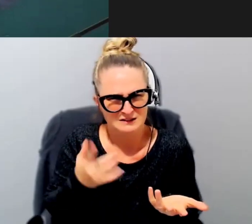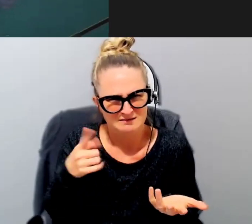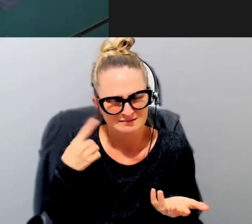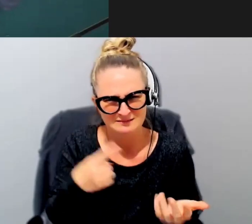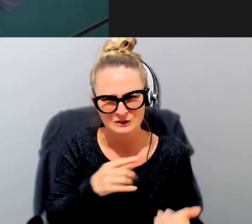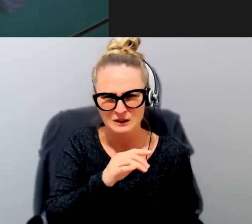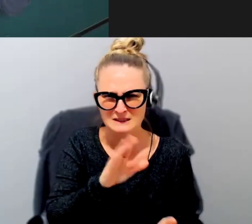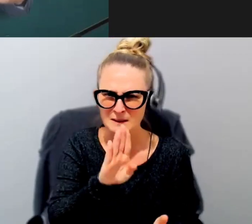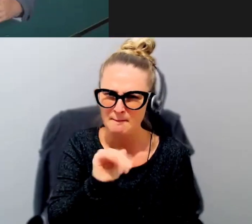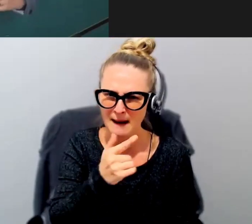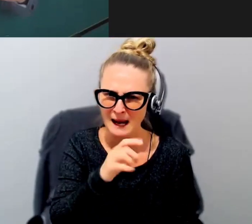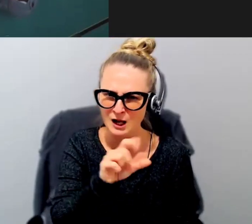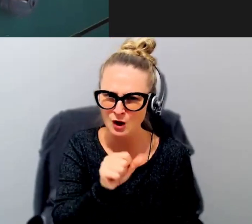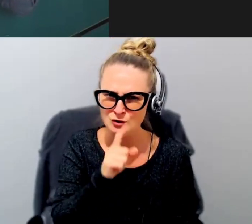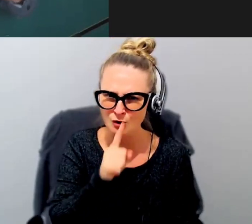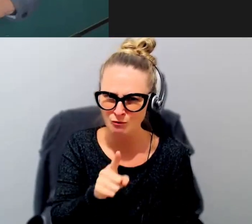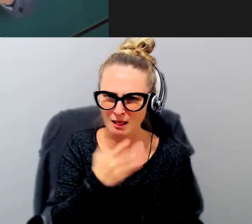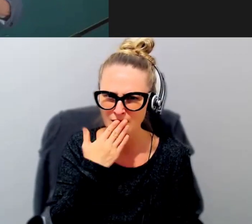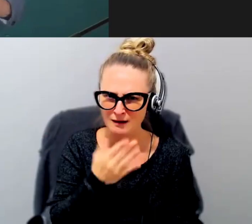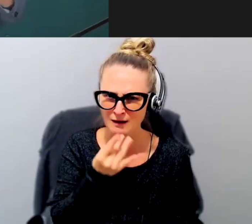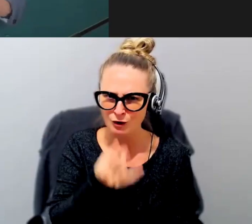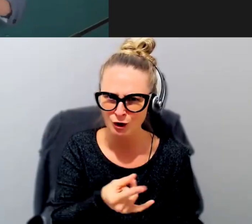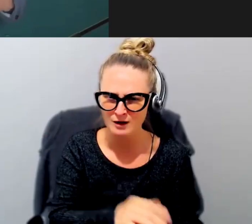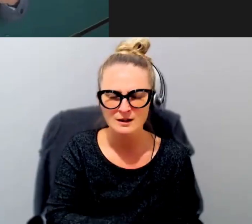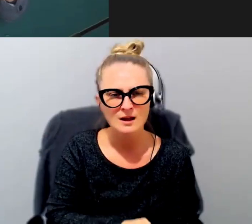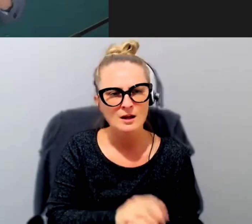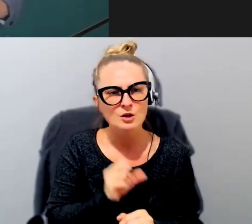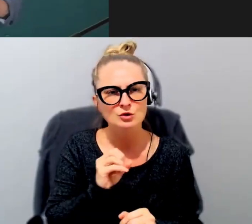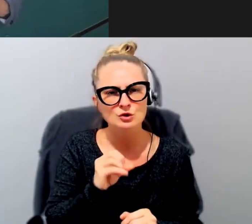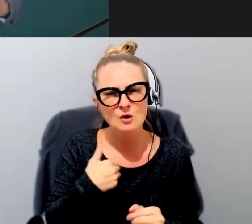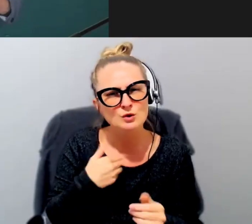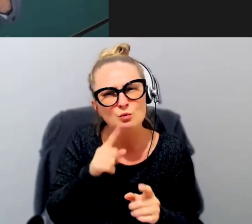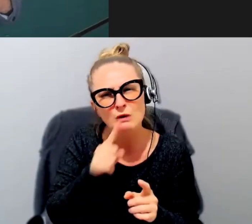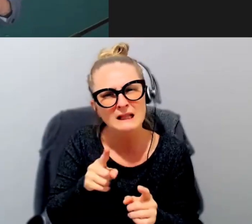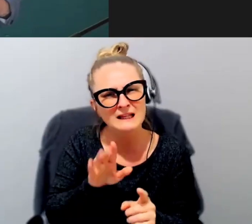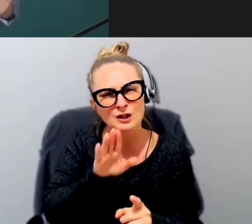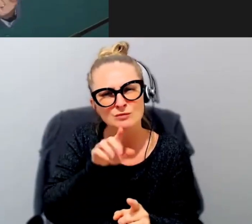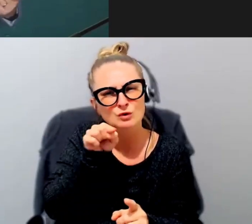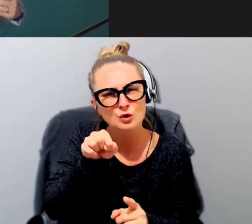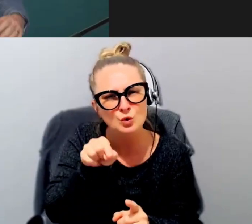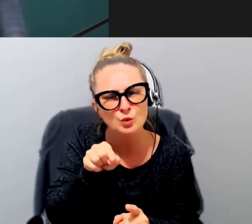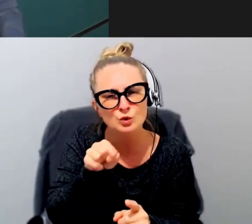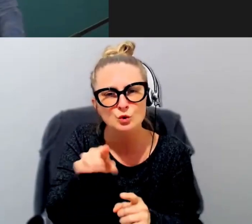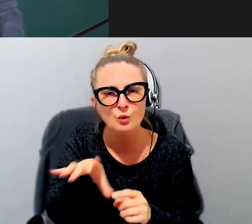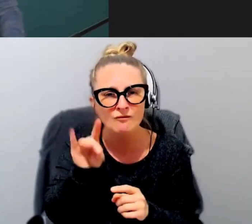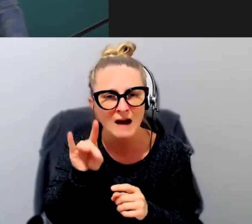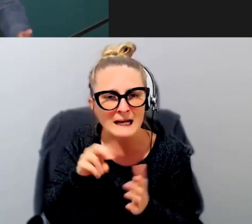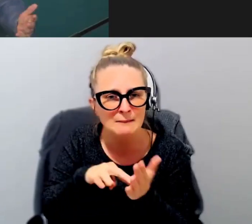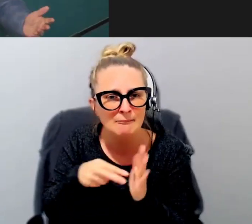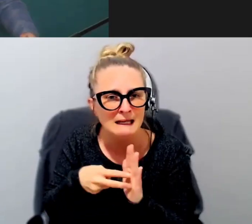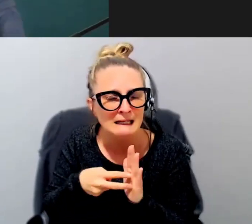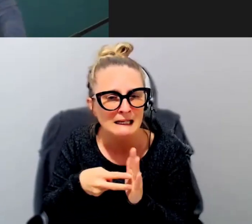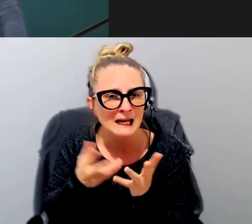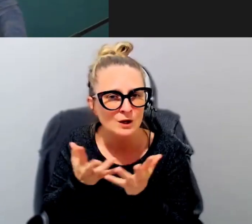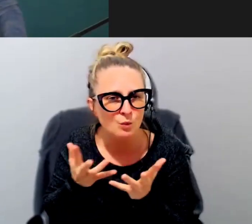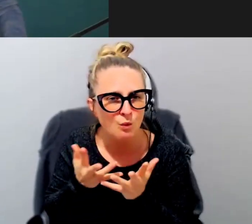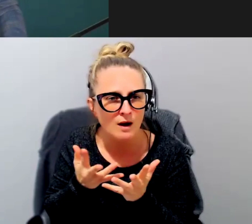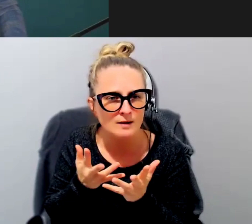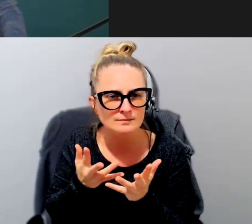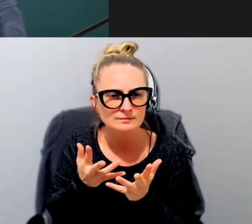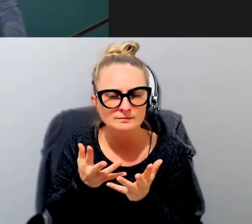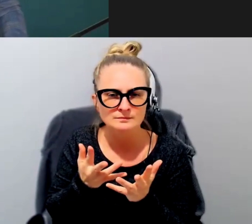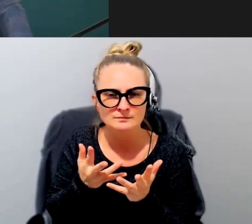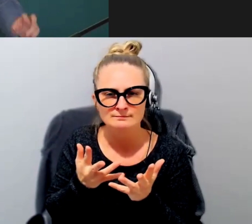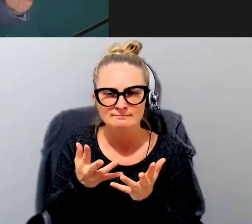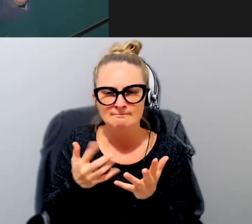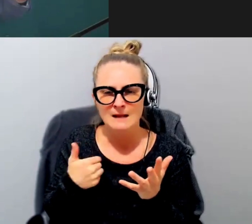it's, it is what you find meaning in, and I don't want to get into